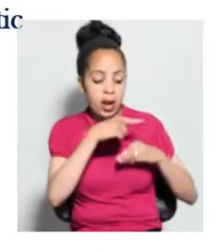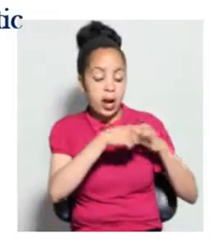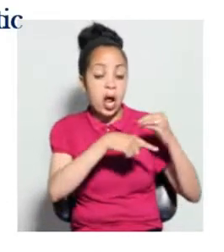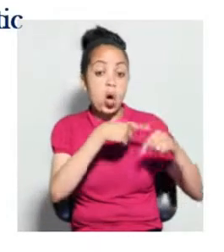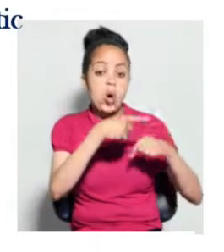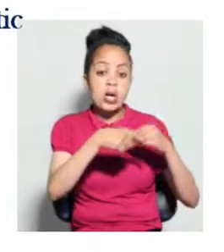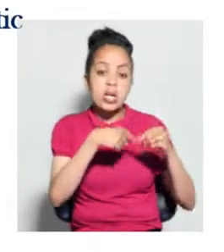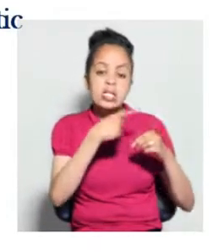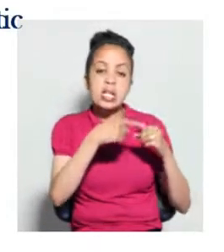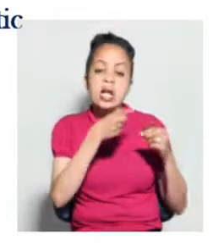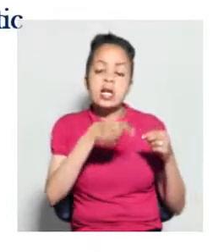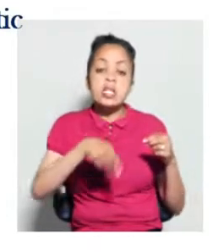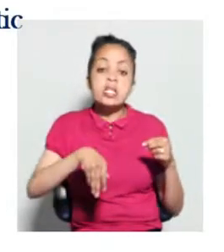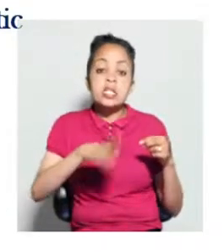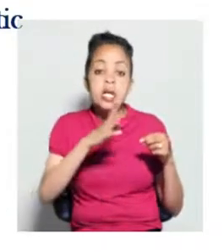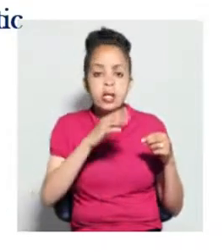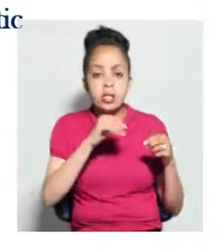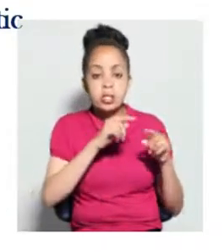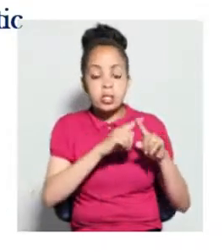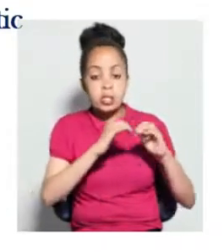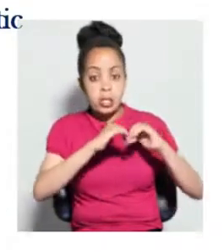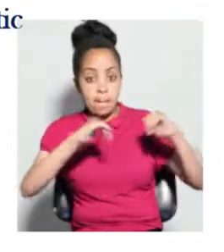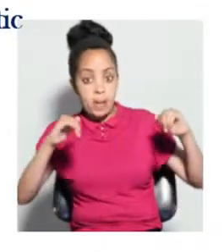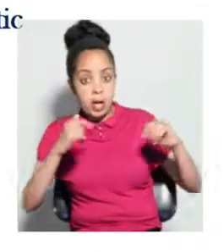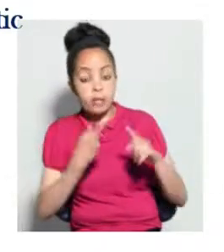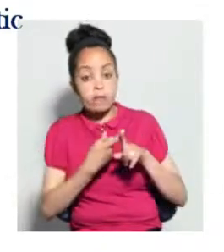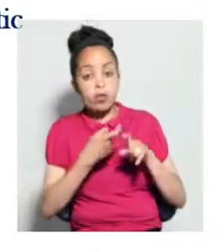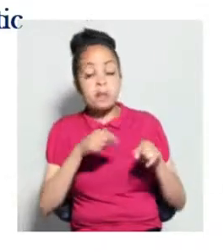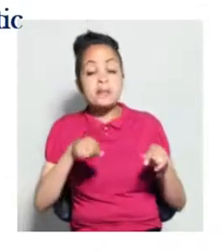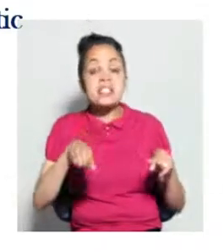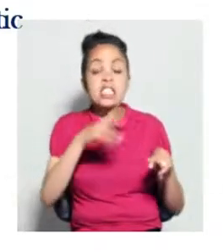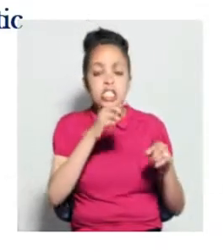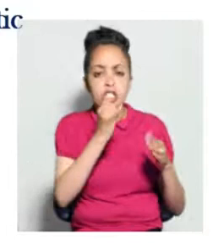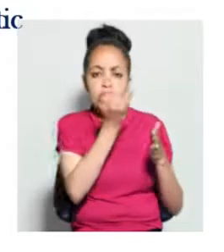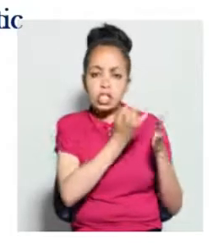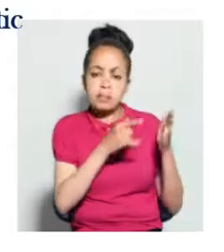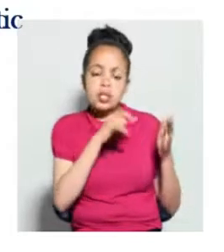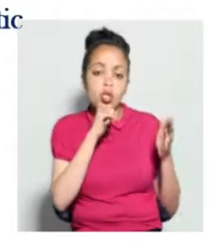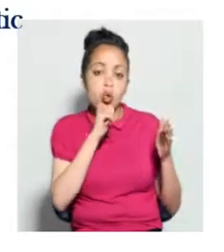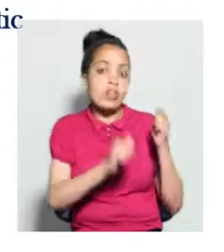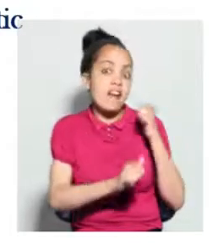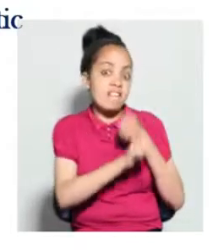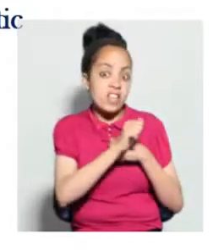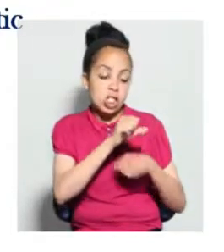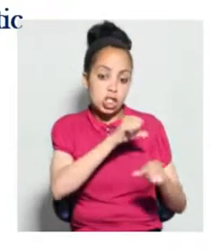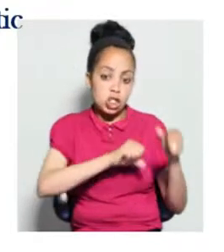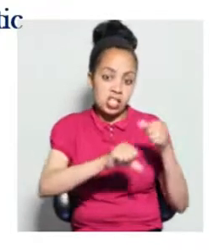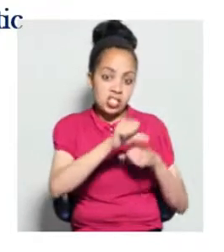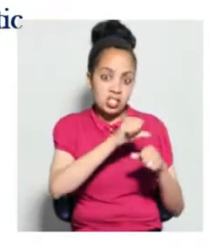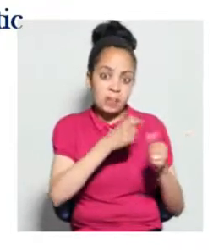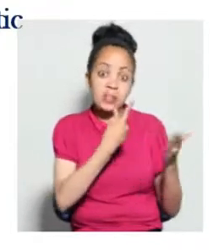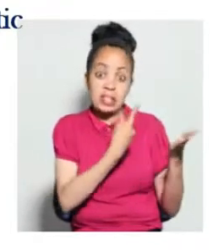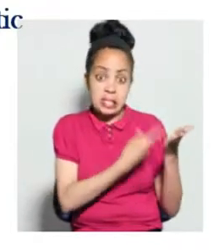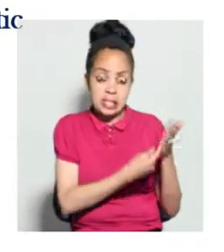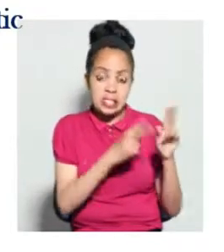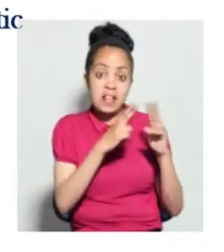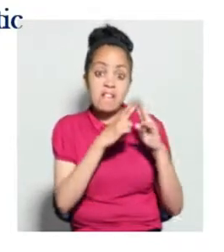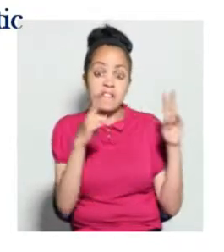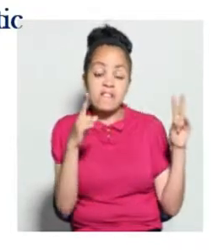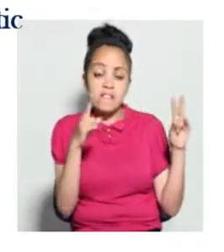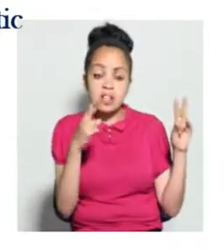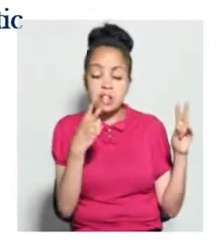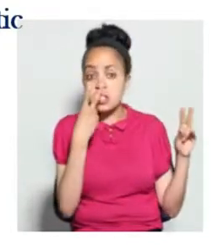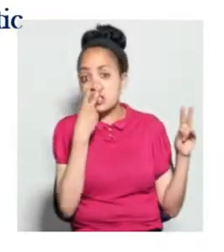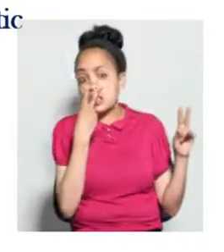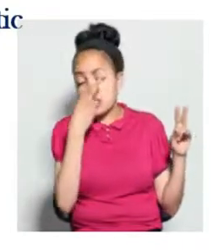roundness about seed color separate independently from that of seed shape, it never affect each other. This is very key